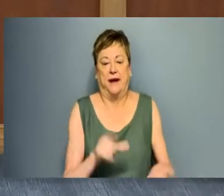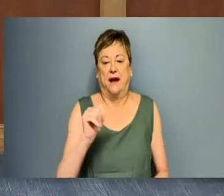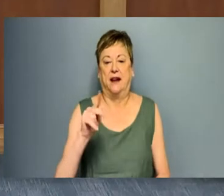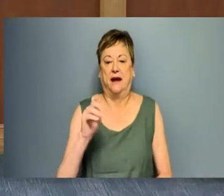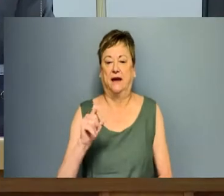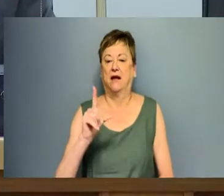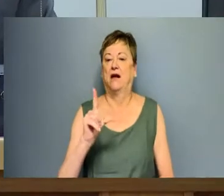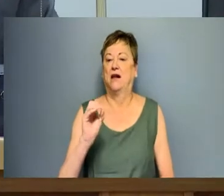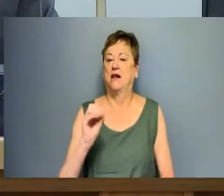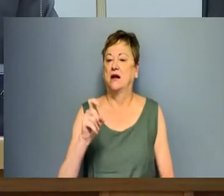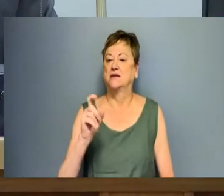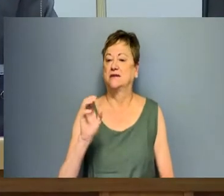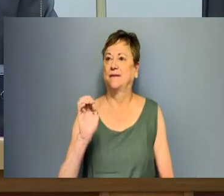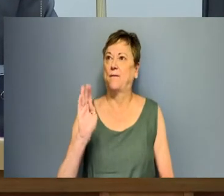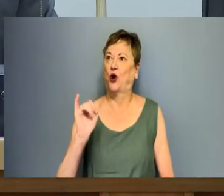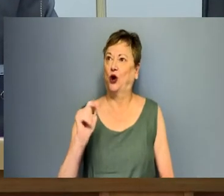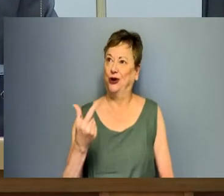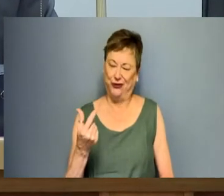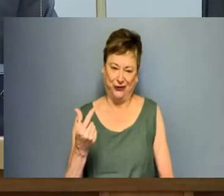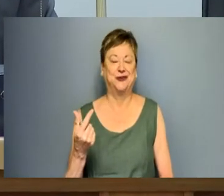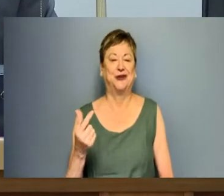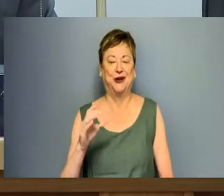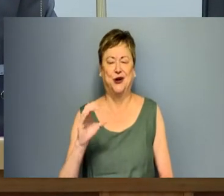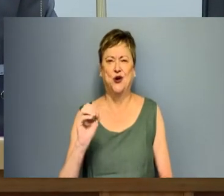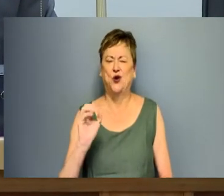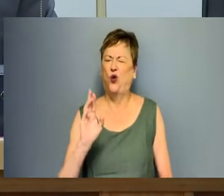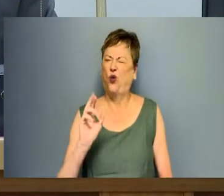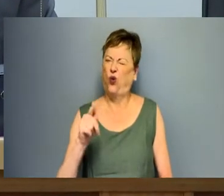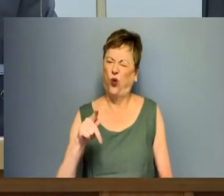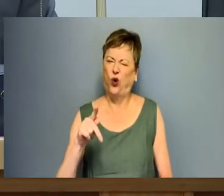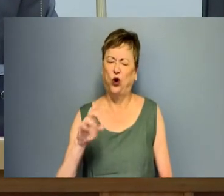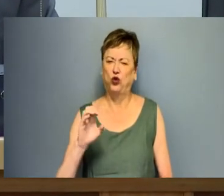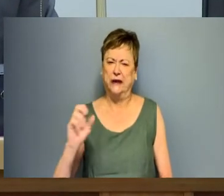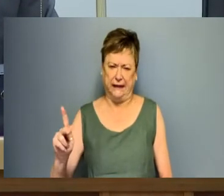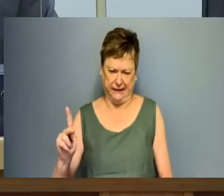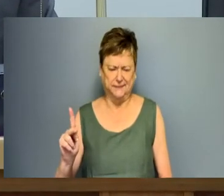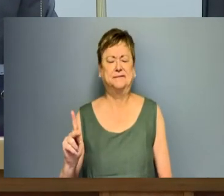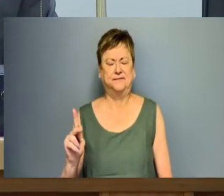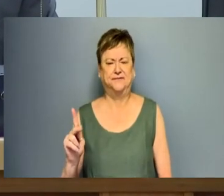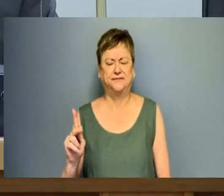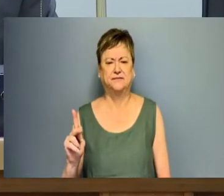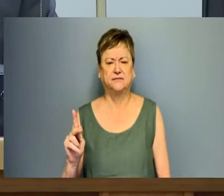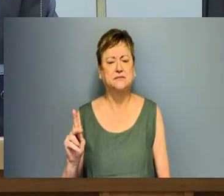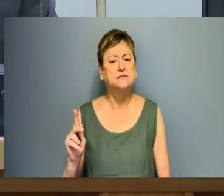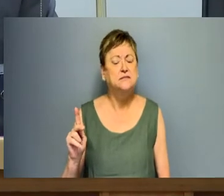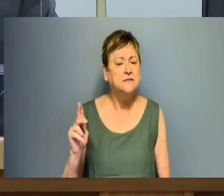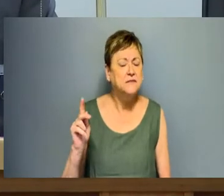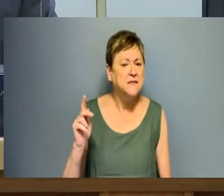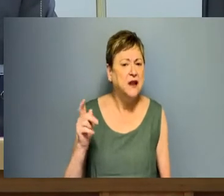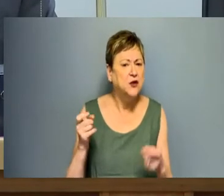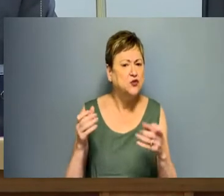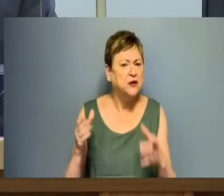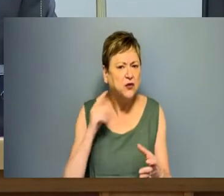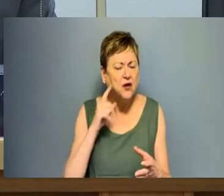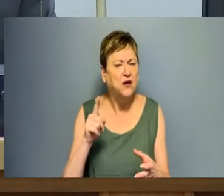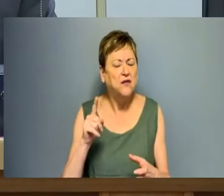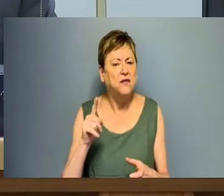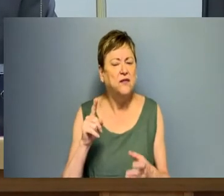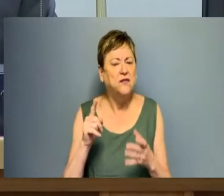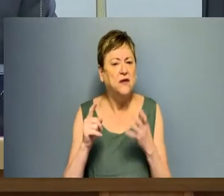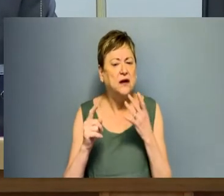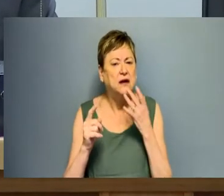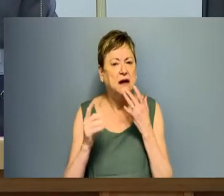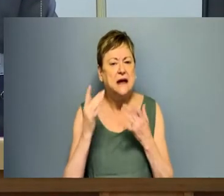Luxembourg in Core Creek. And it was something that the Gretchen Schatzschneider, director of the Conservation District, was